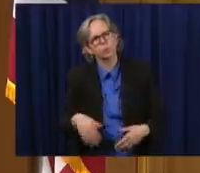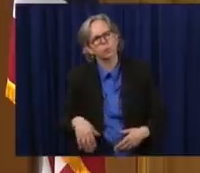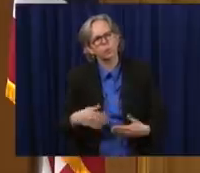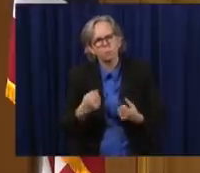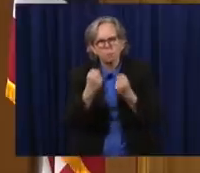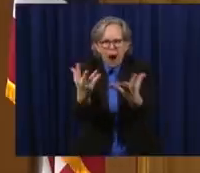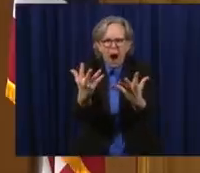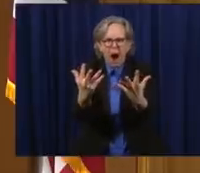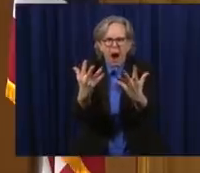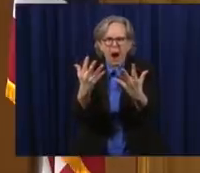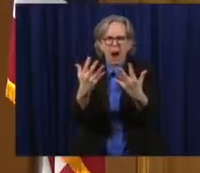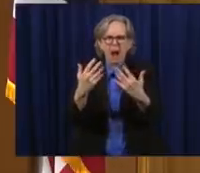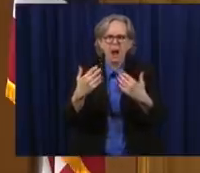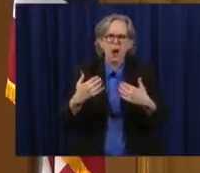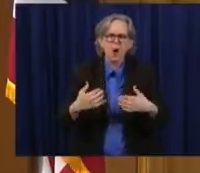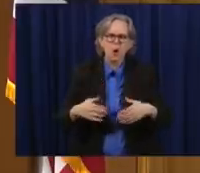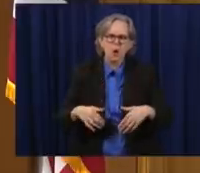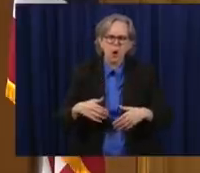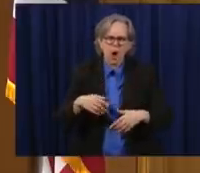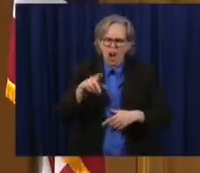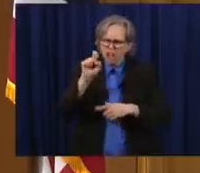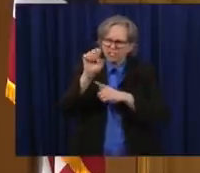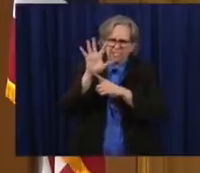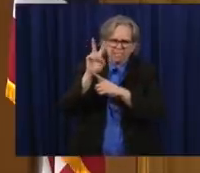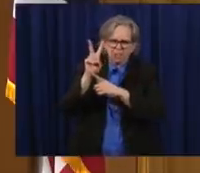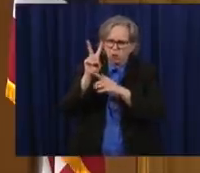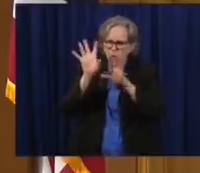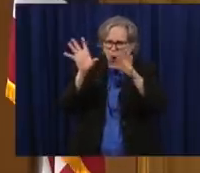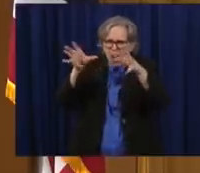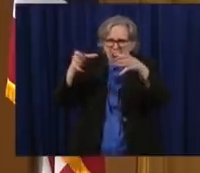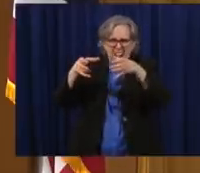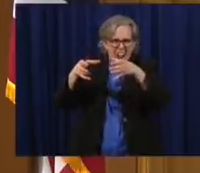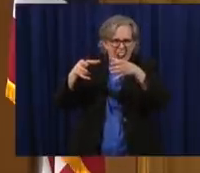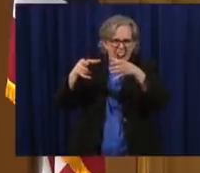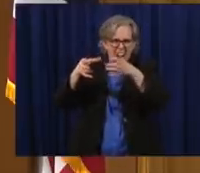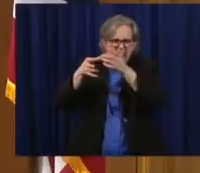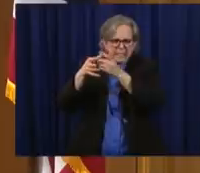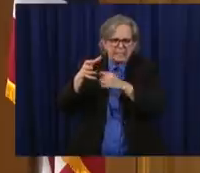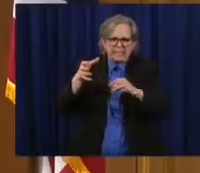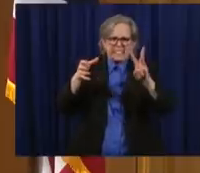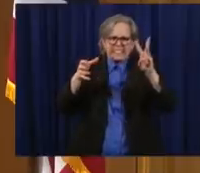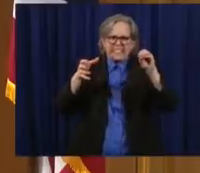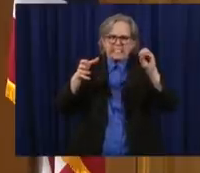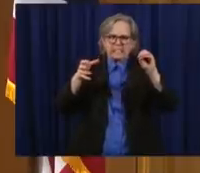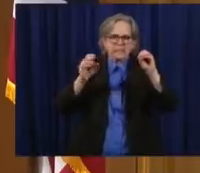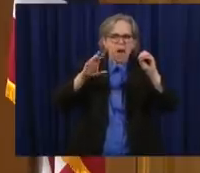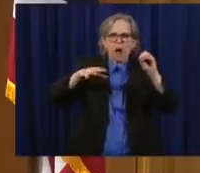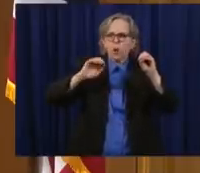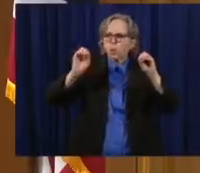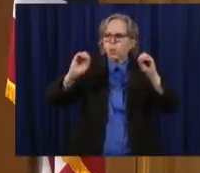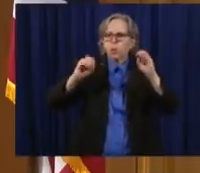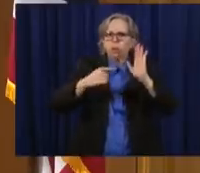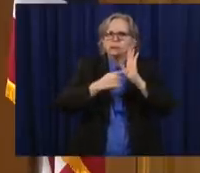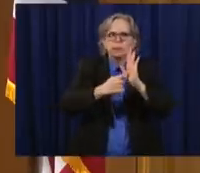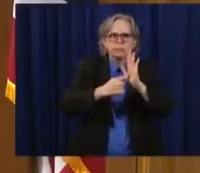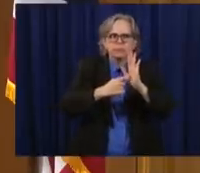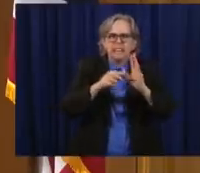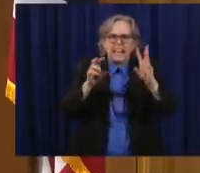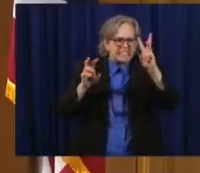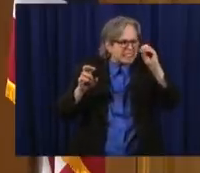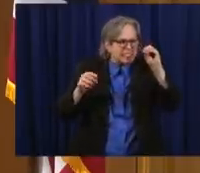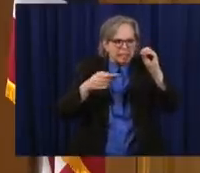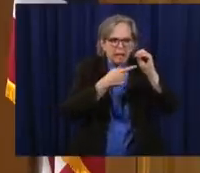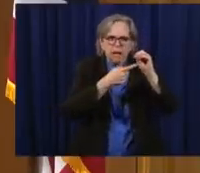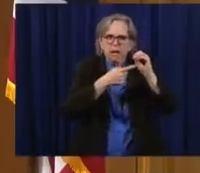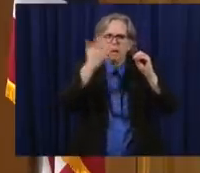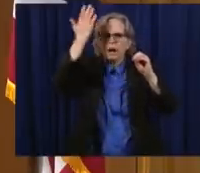Of that 152, I'm told 60 of them had no symptoms. 60 had no symptoms. Again, it's